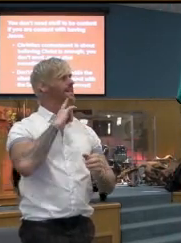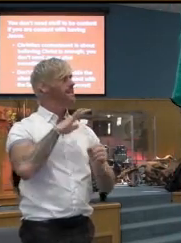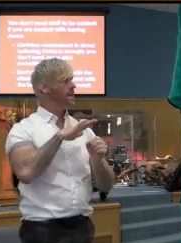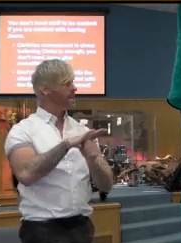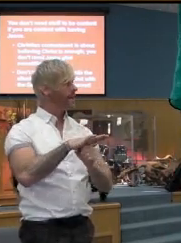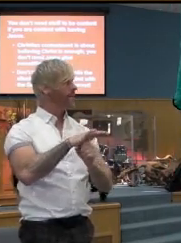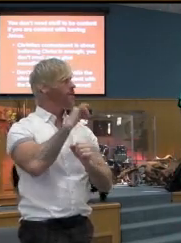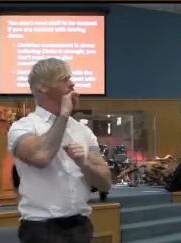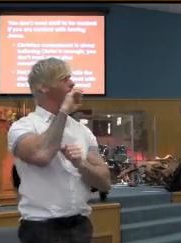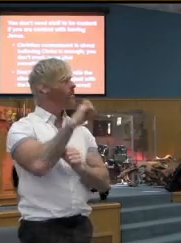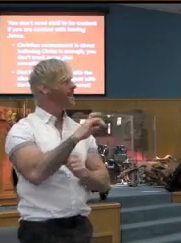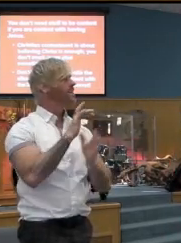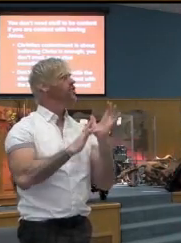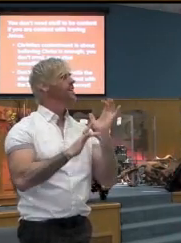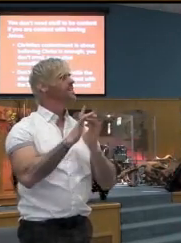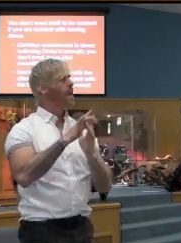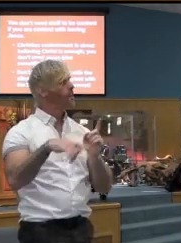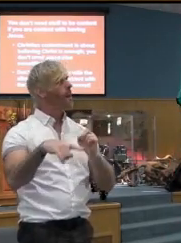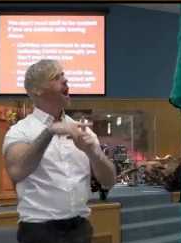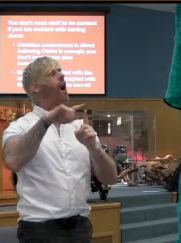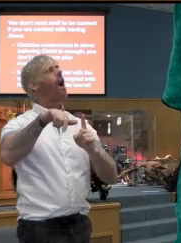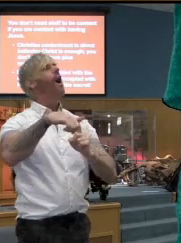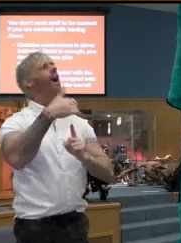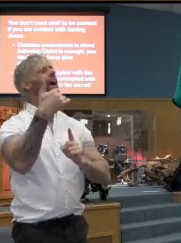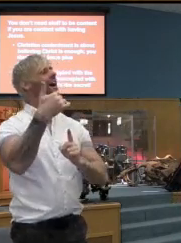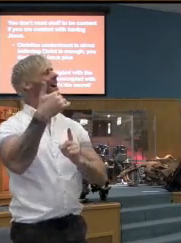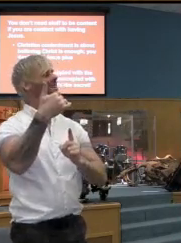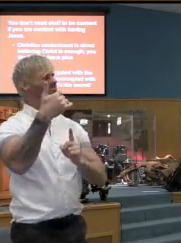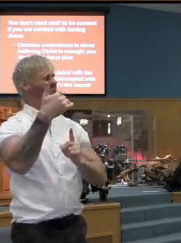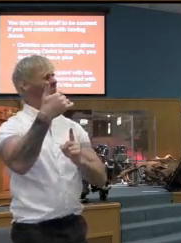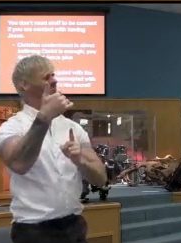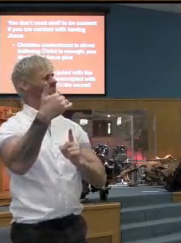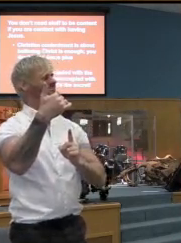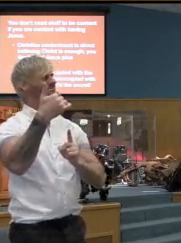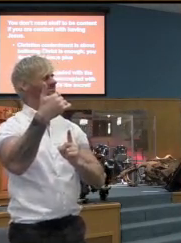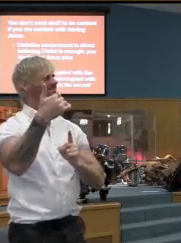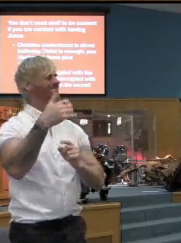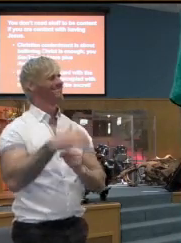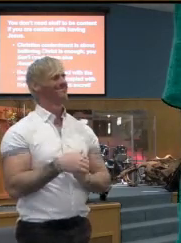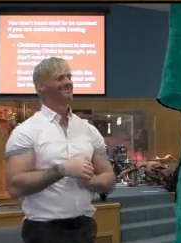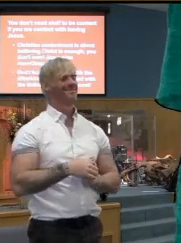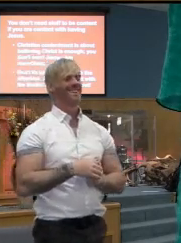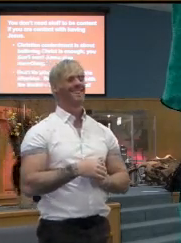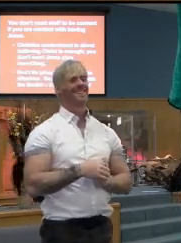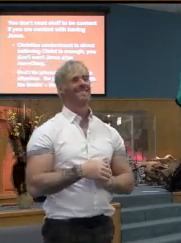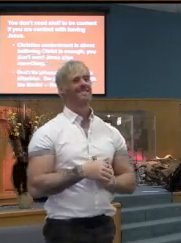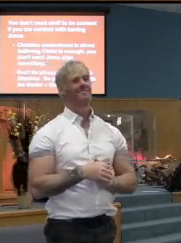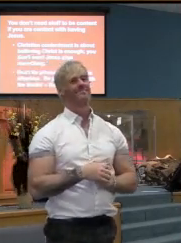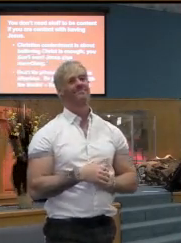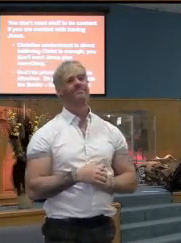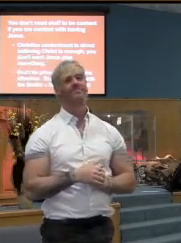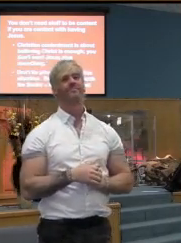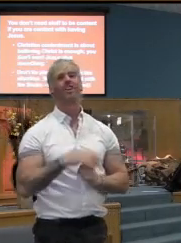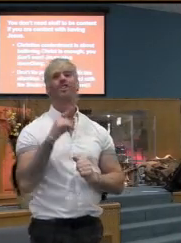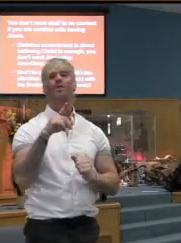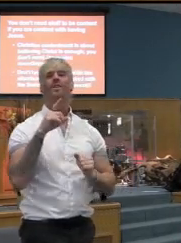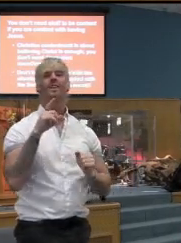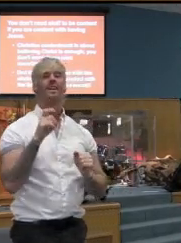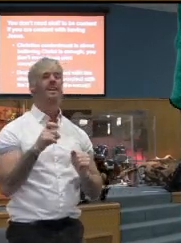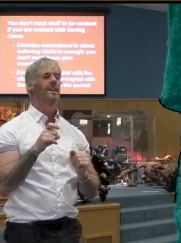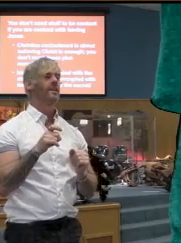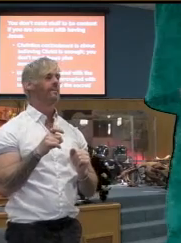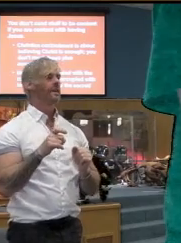don't need Jesus plus something. Don't be preoccupied with the situation. Be